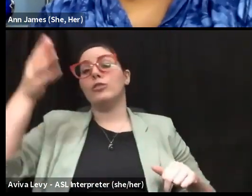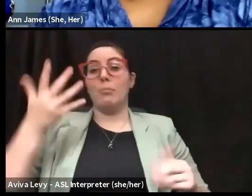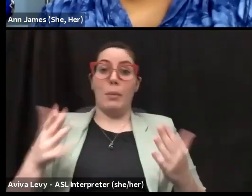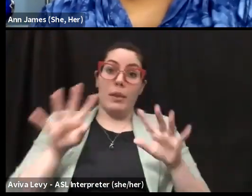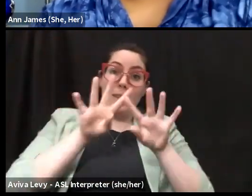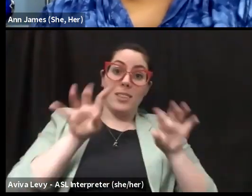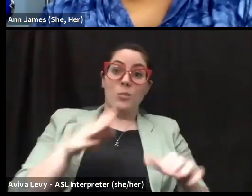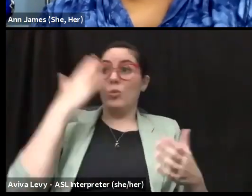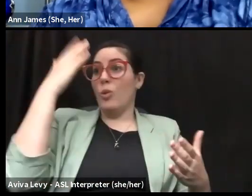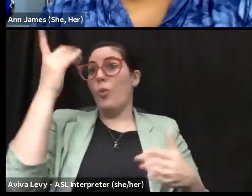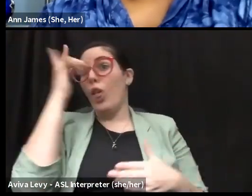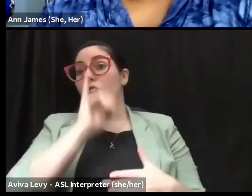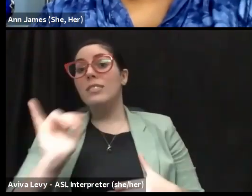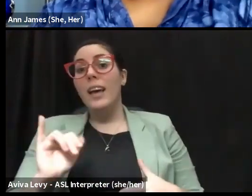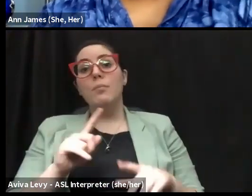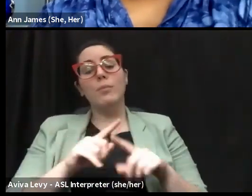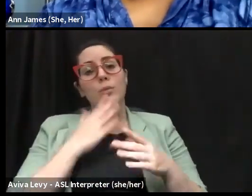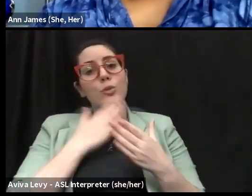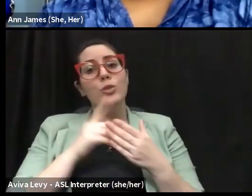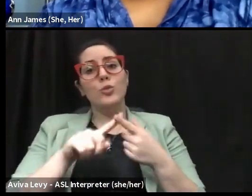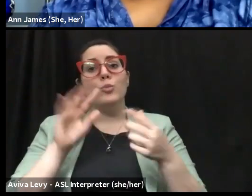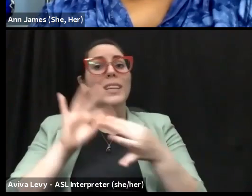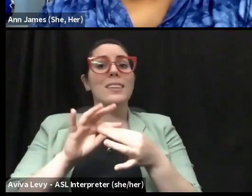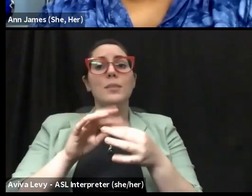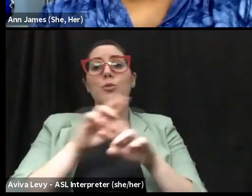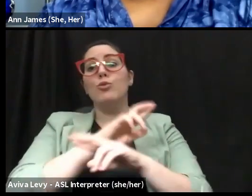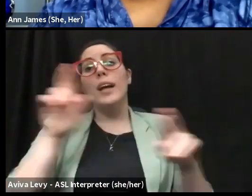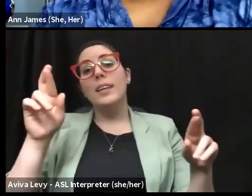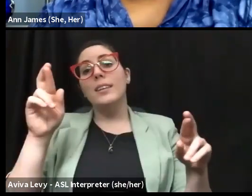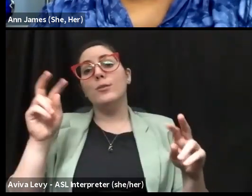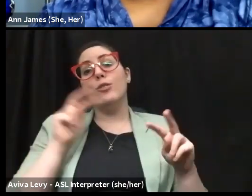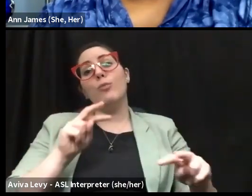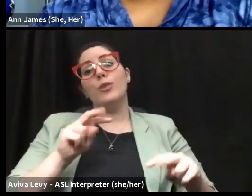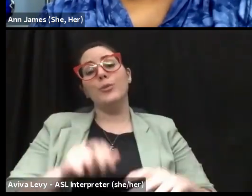we can be in together and look forward to. Thank you.